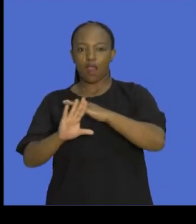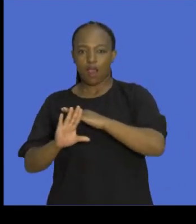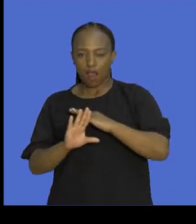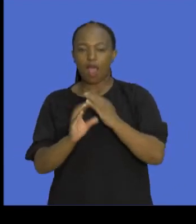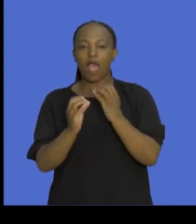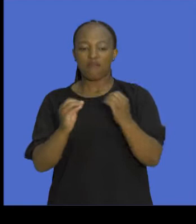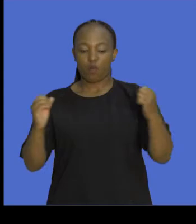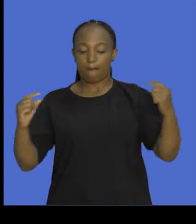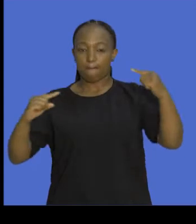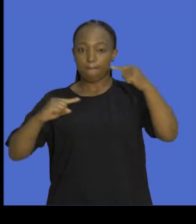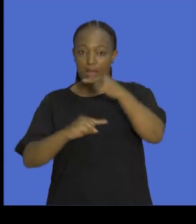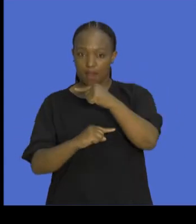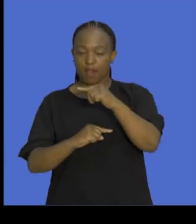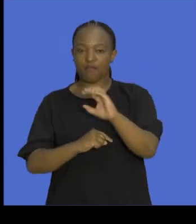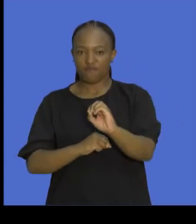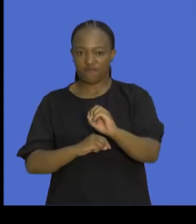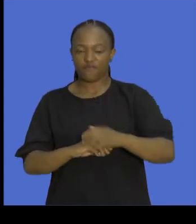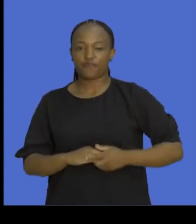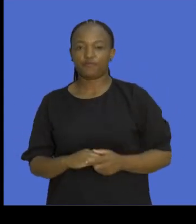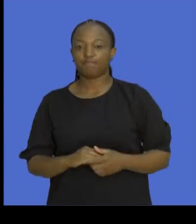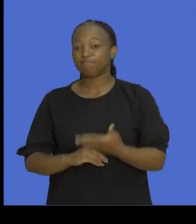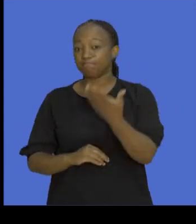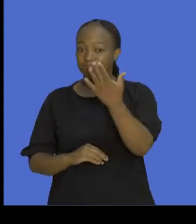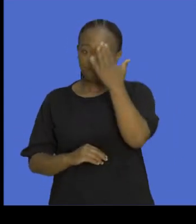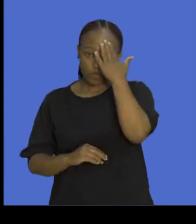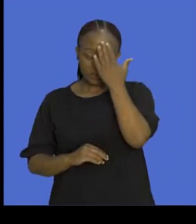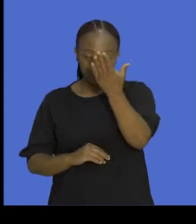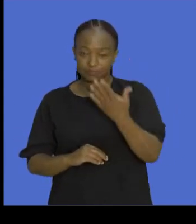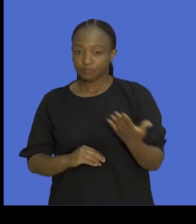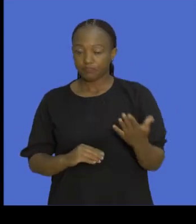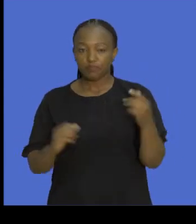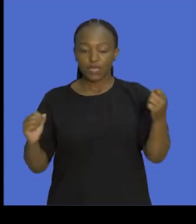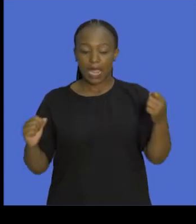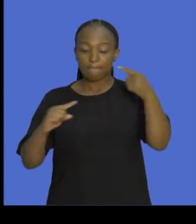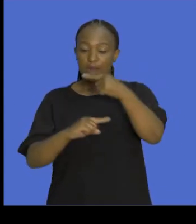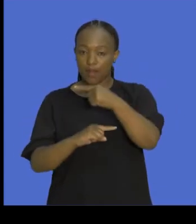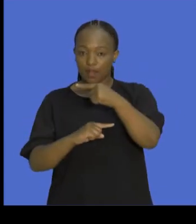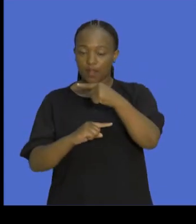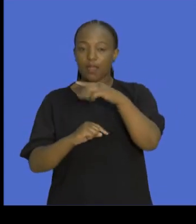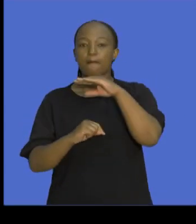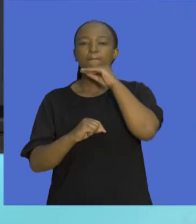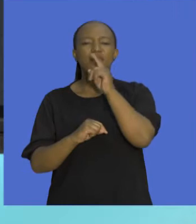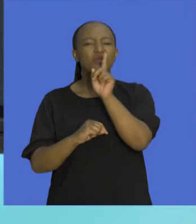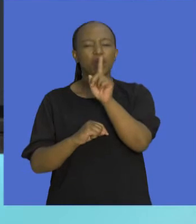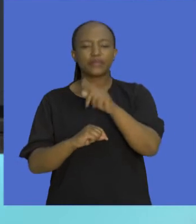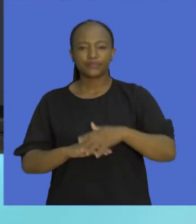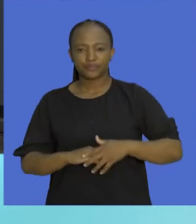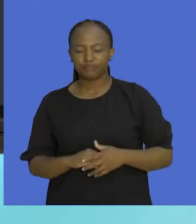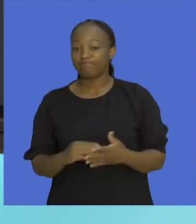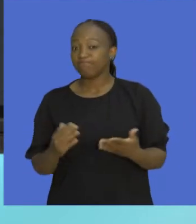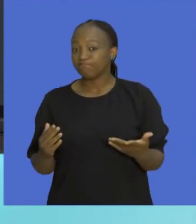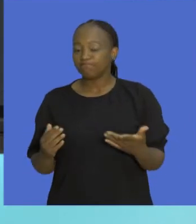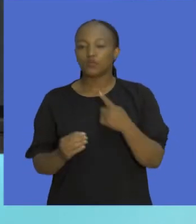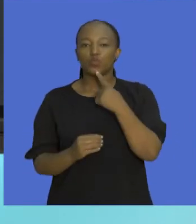right. Remember, if we talk of a parallel circuit, it's in the context of saying